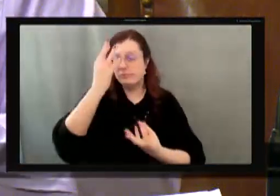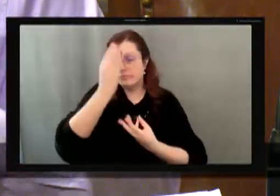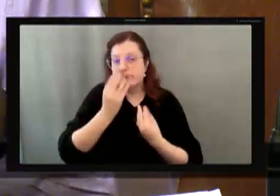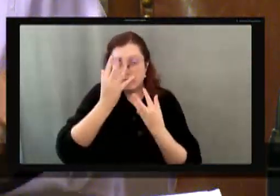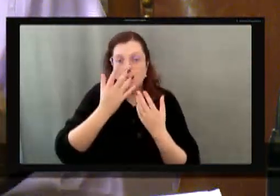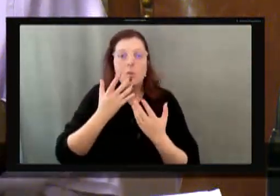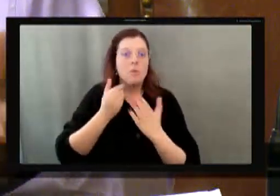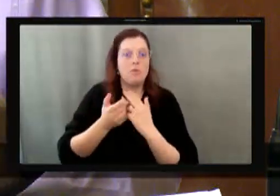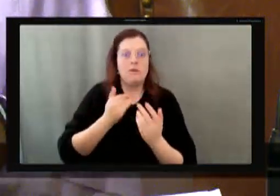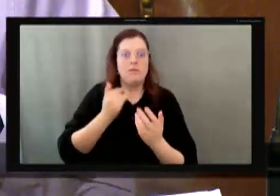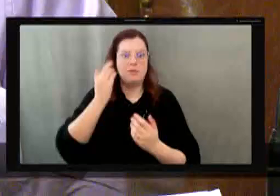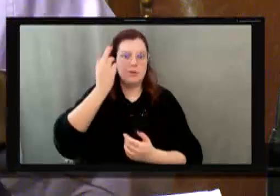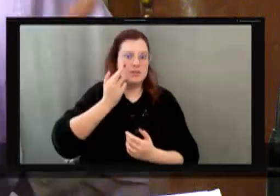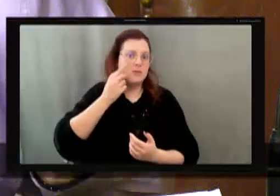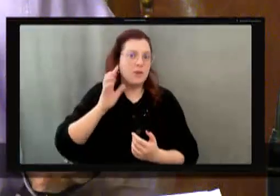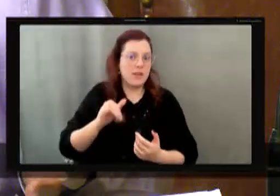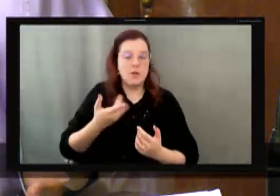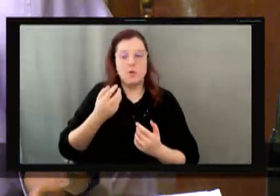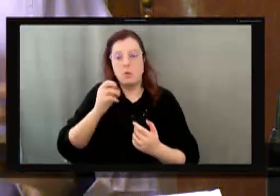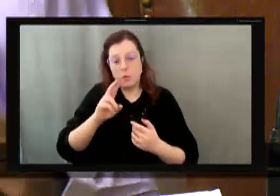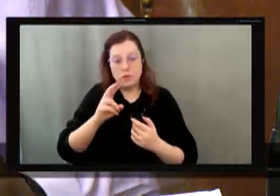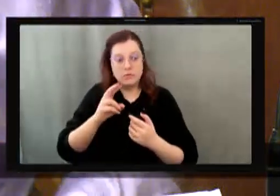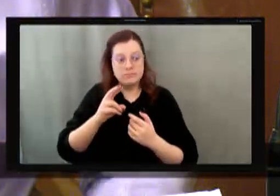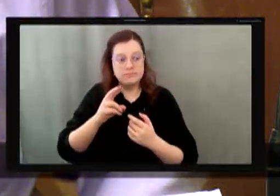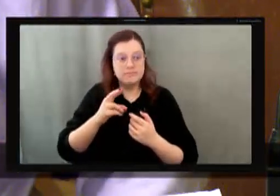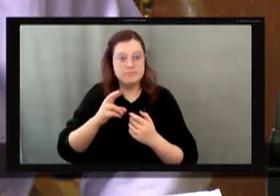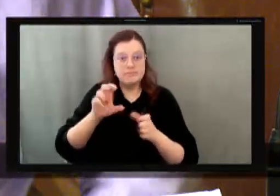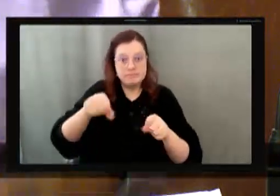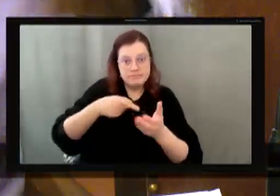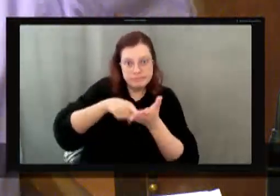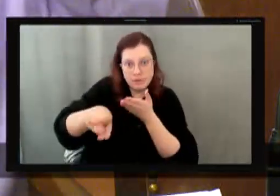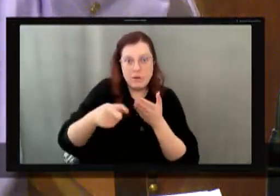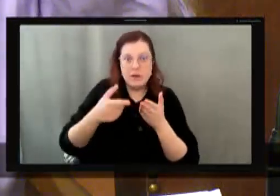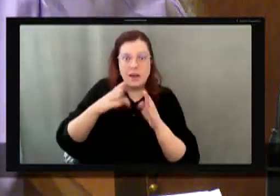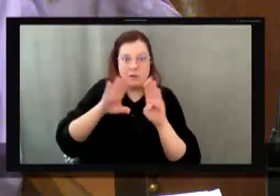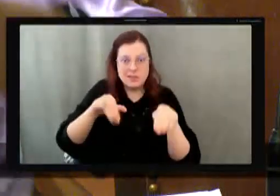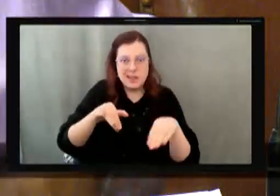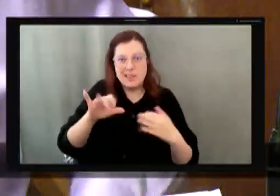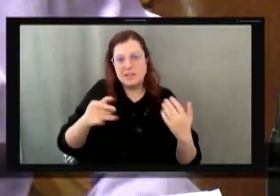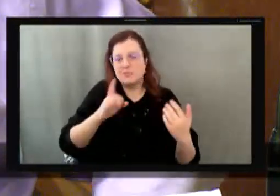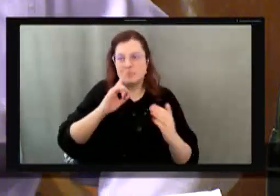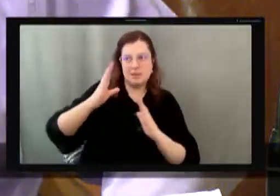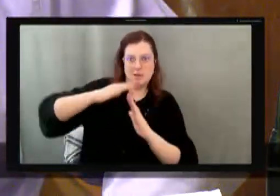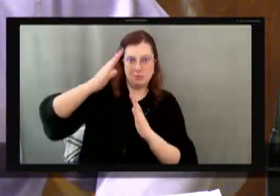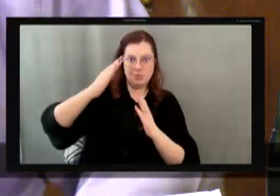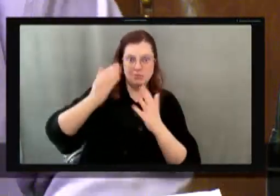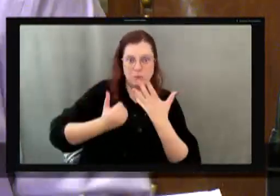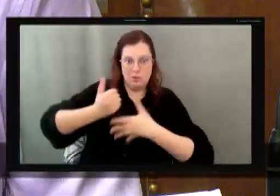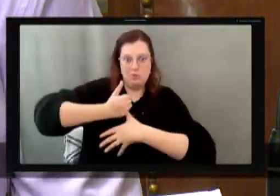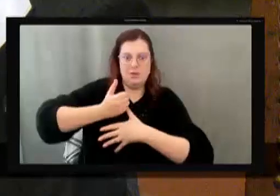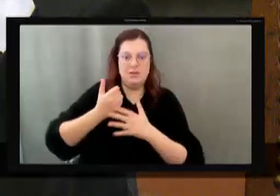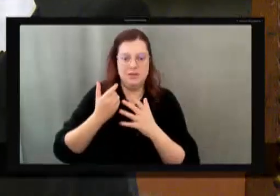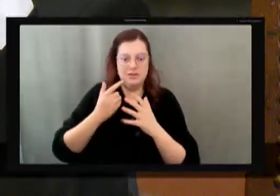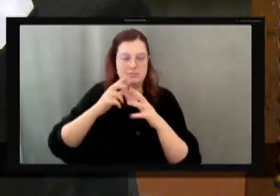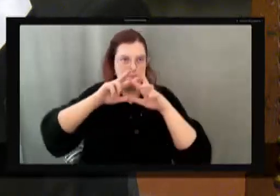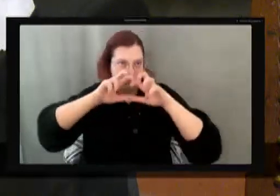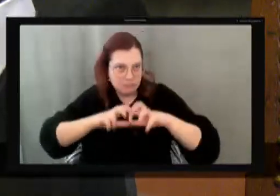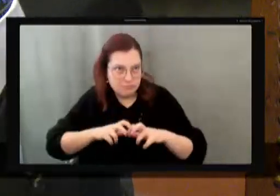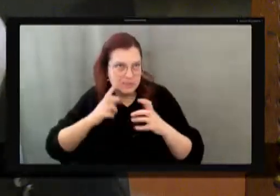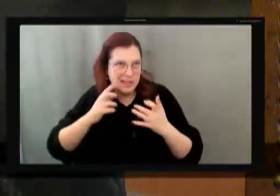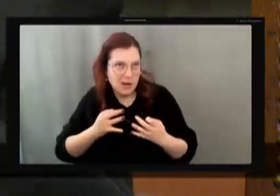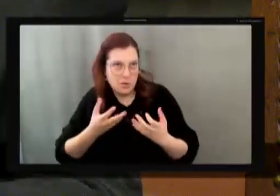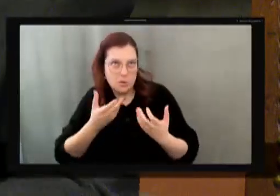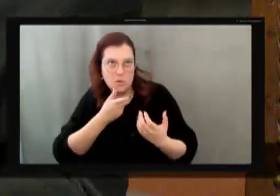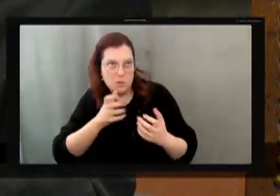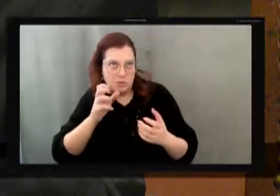purpose that is for affordable housing, we want to make sure that you're doing that. Okay. So those are our top priorities in terms of vetting. Absolutely. Okay.